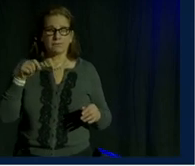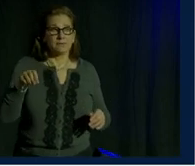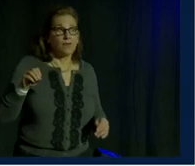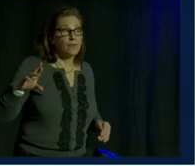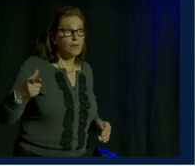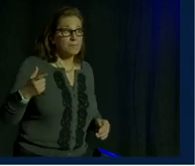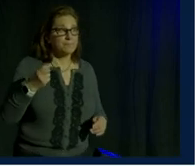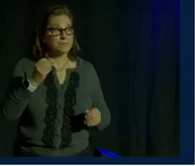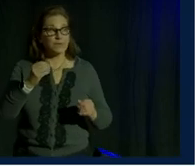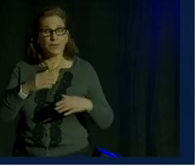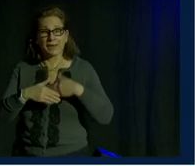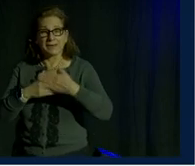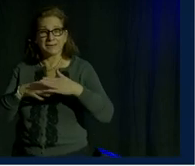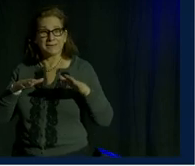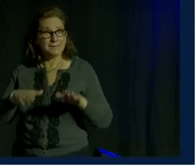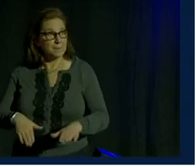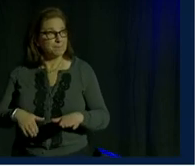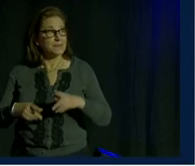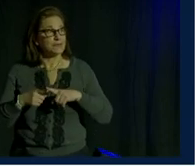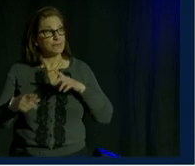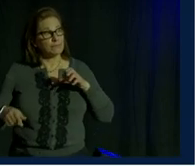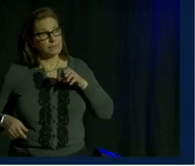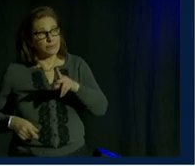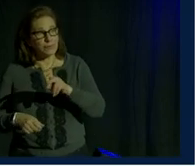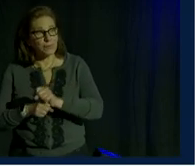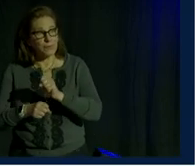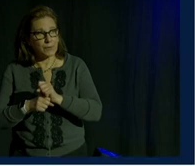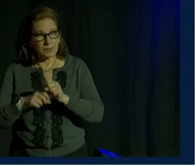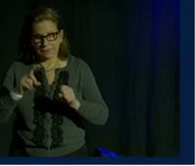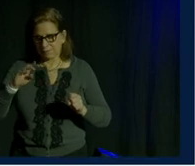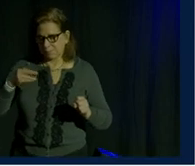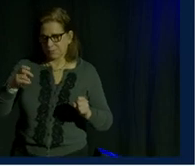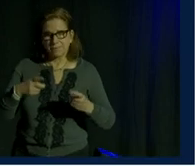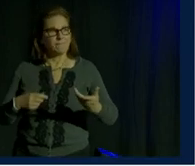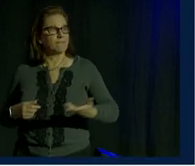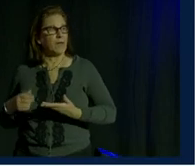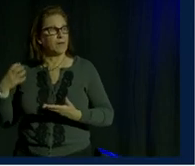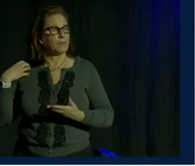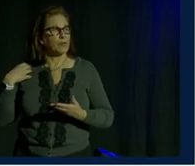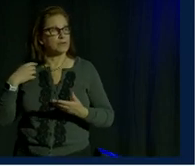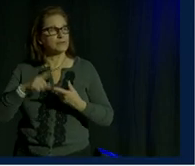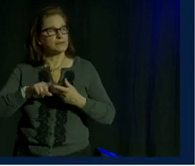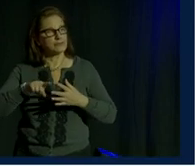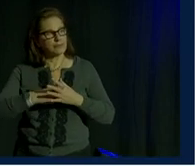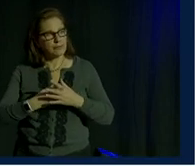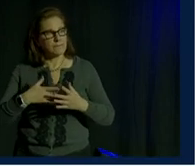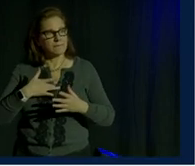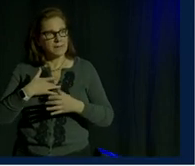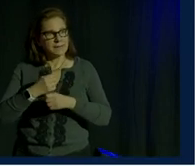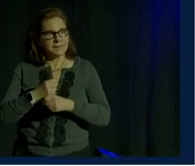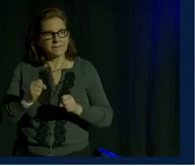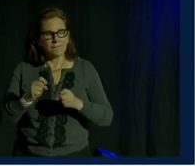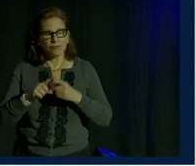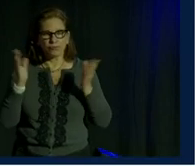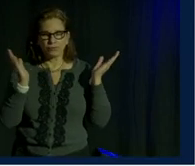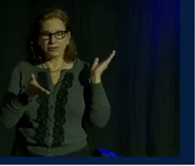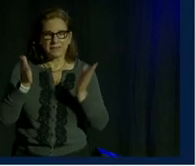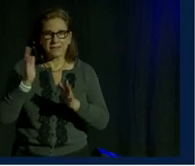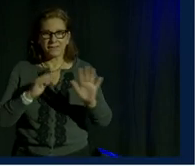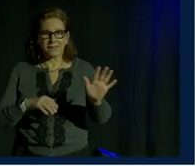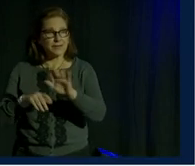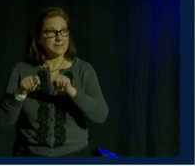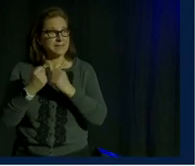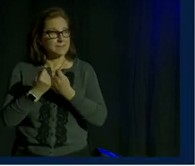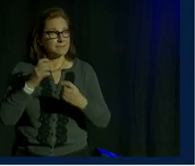campaign, DemPed invites employers to begin gradually and safely bringing their teams back to the office by participating in